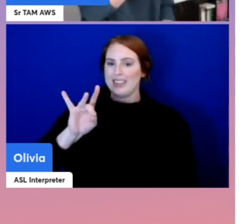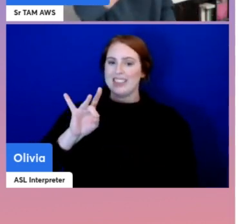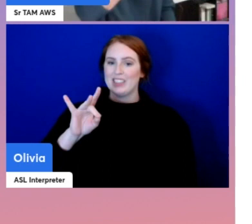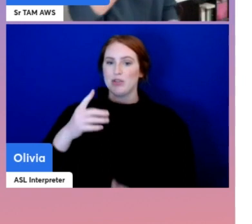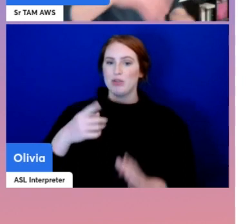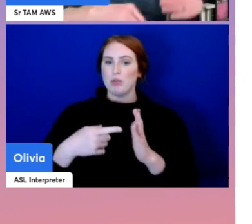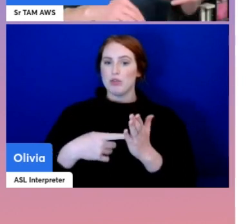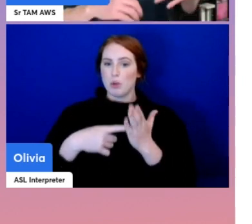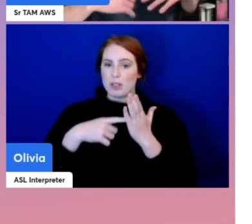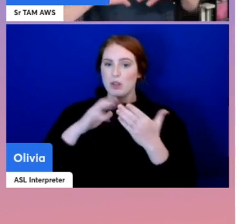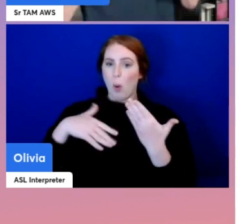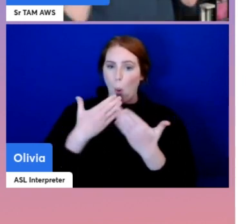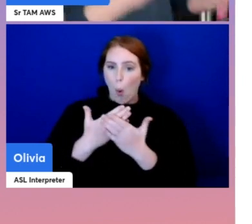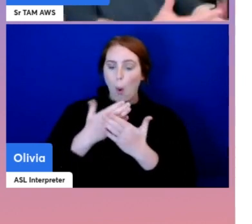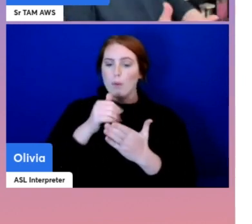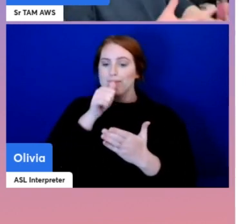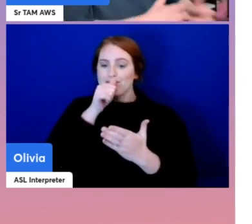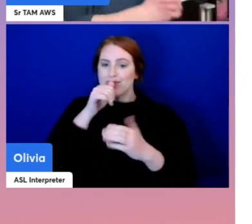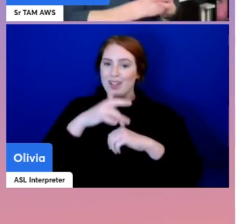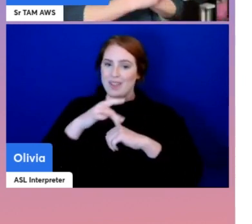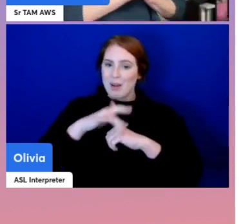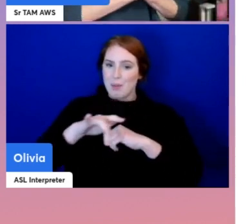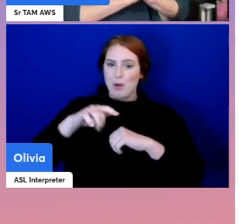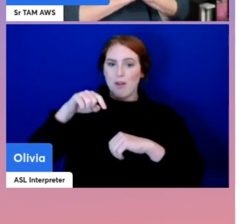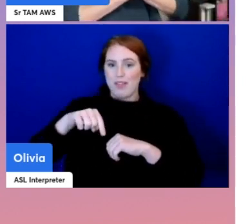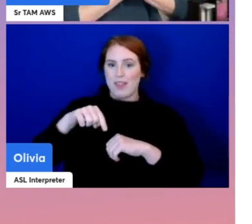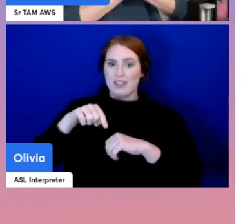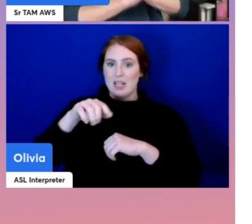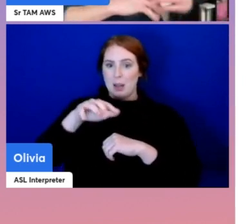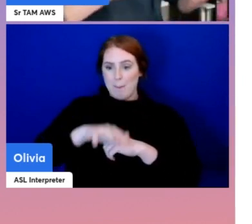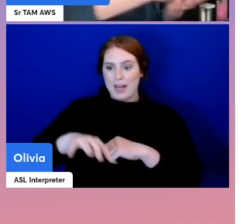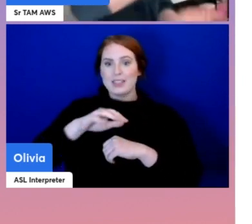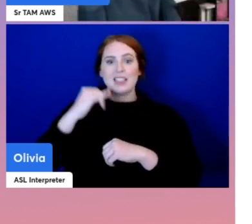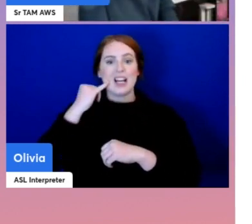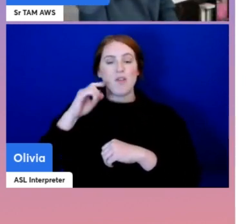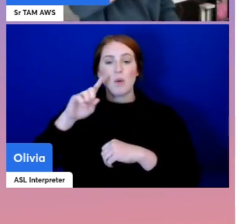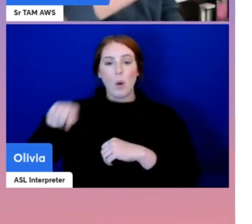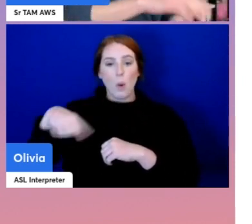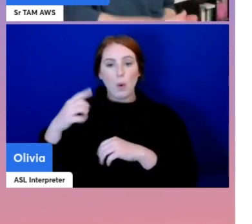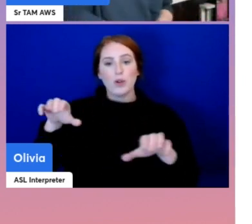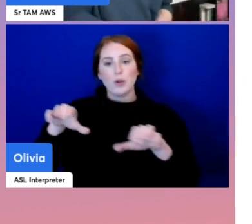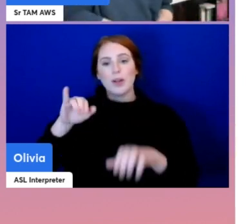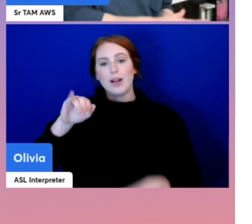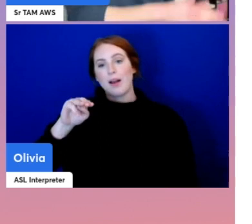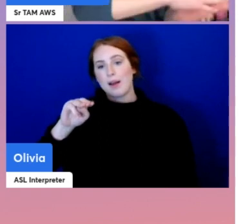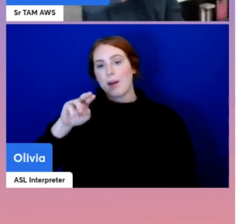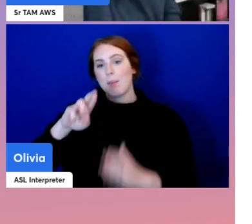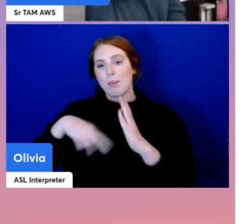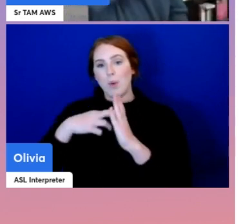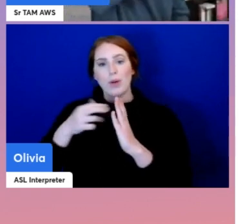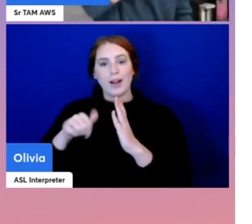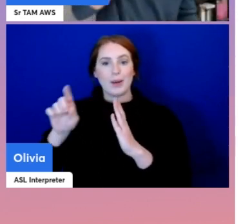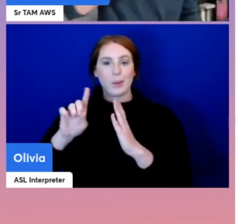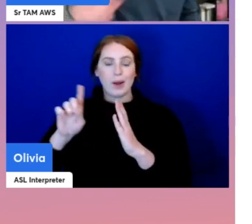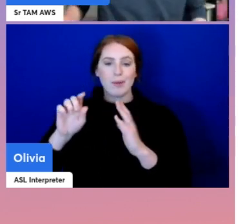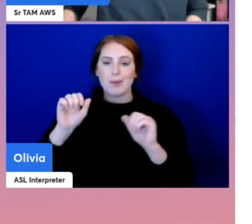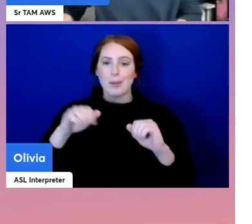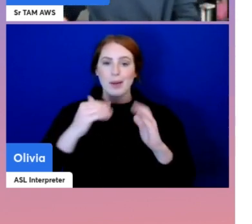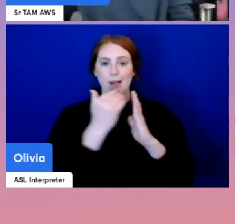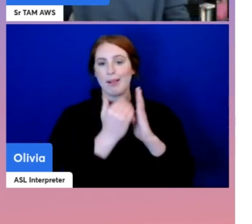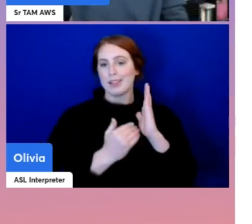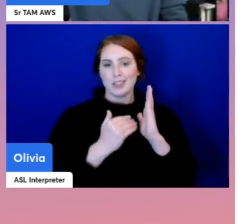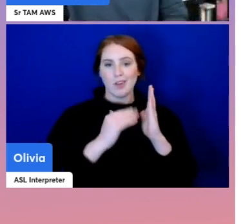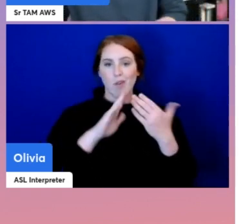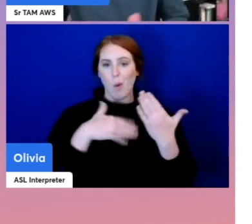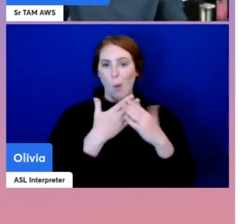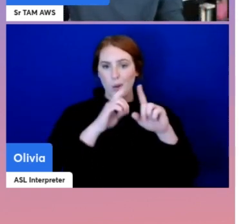available in this namespace. If the only thing we're doing is IAM Roles Anywhere, then that could easily be, a list of all of the roles that